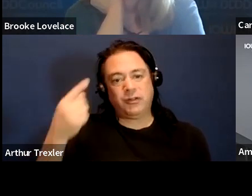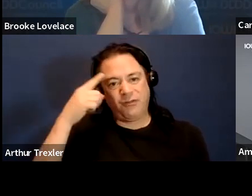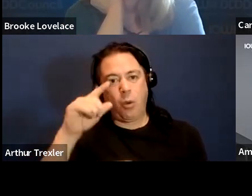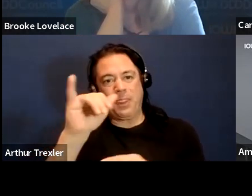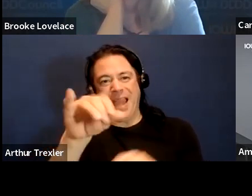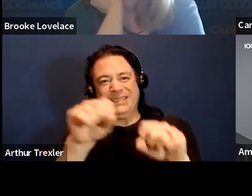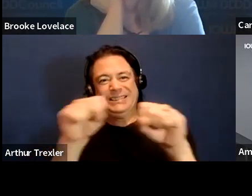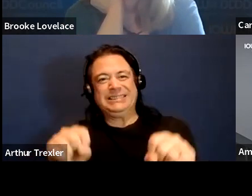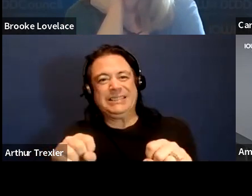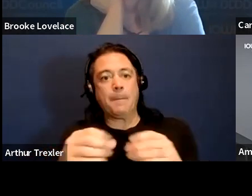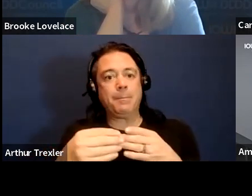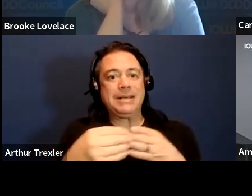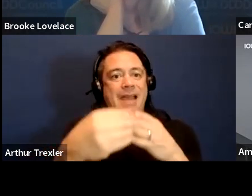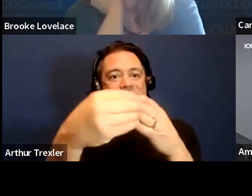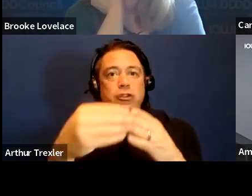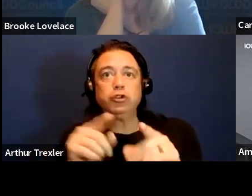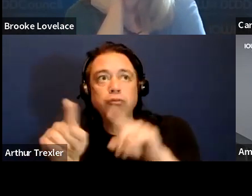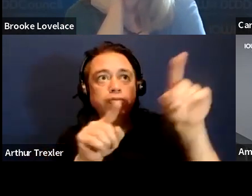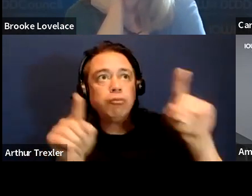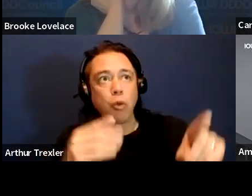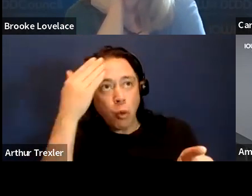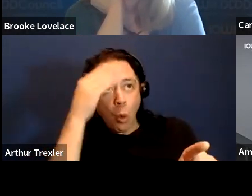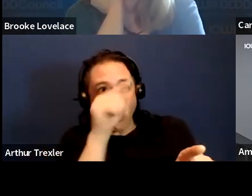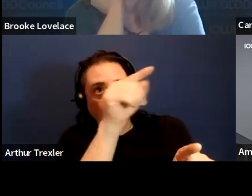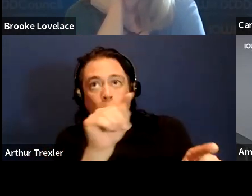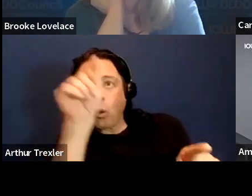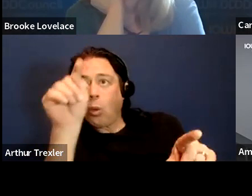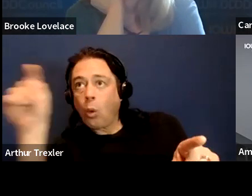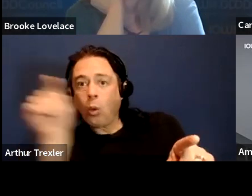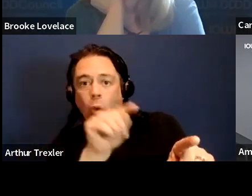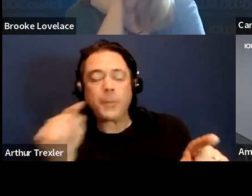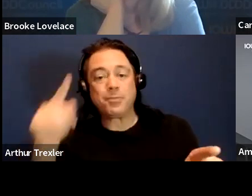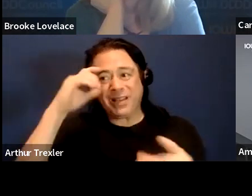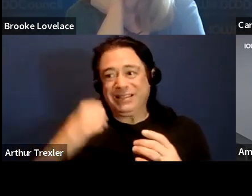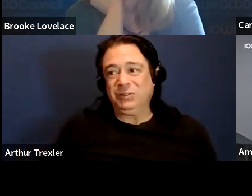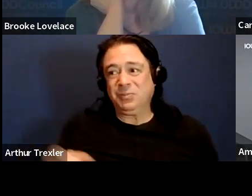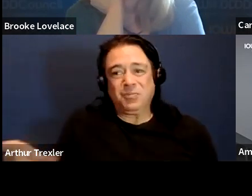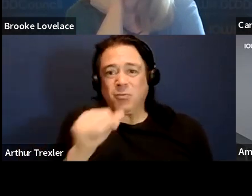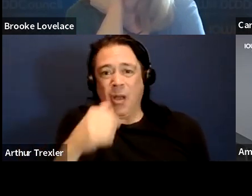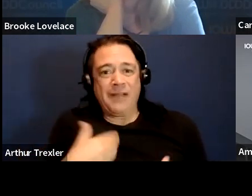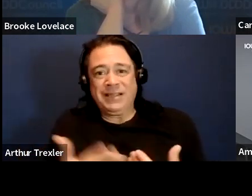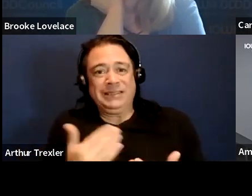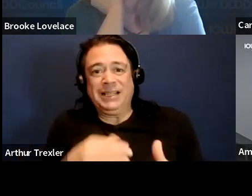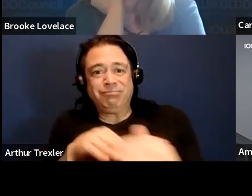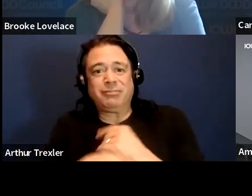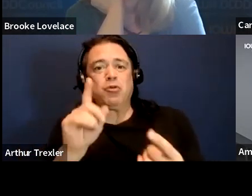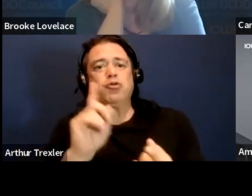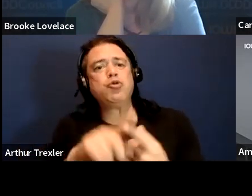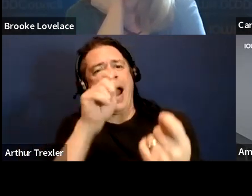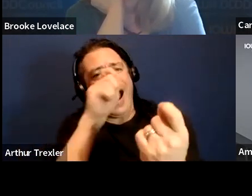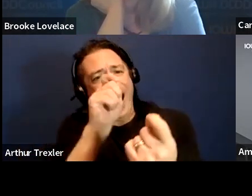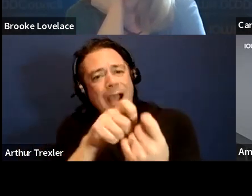navigation. And we know we need to do that because consumers do not have easy access to accurate information